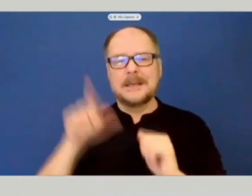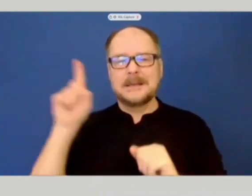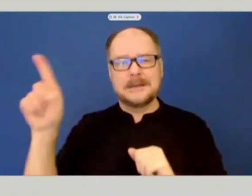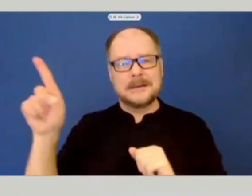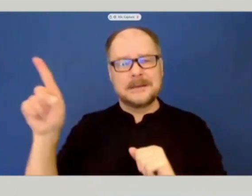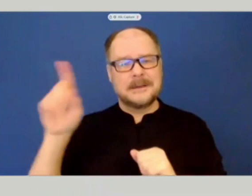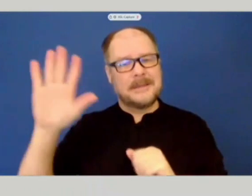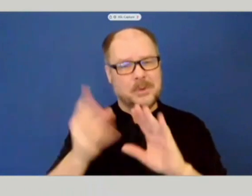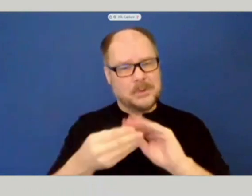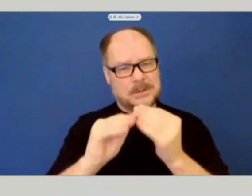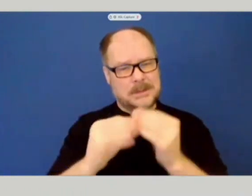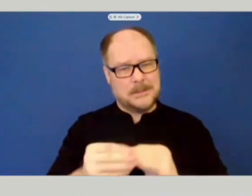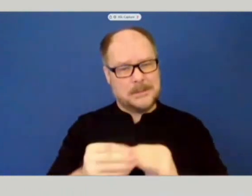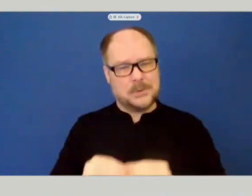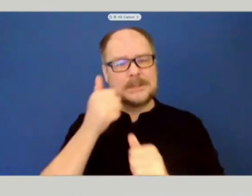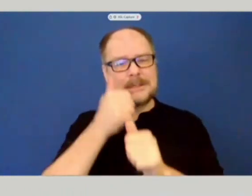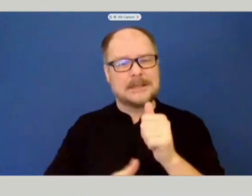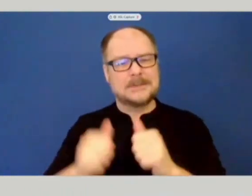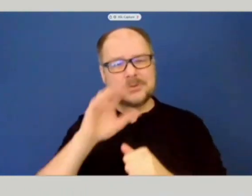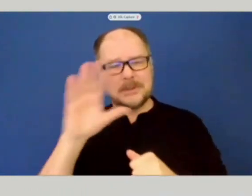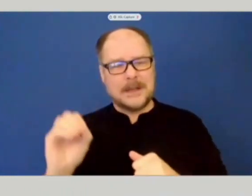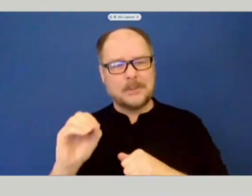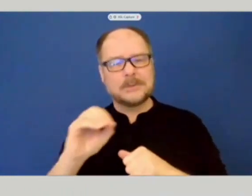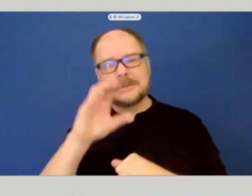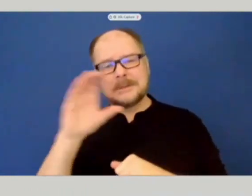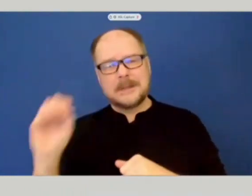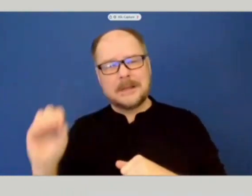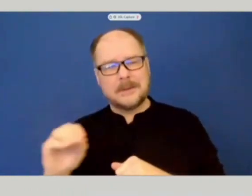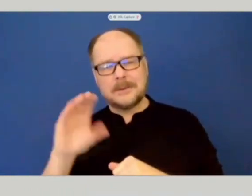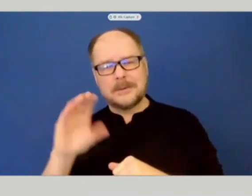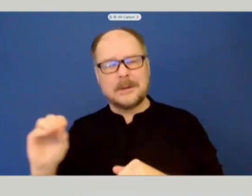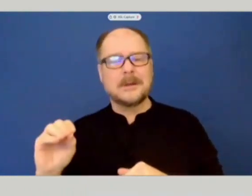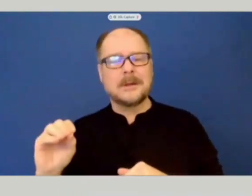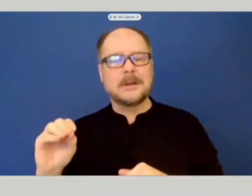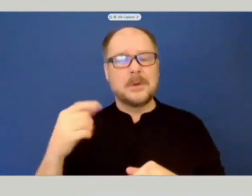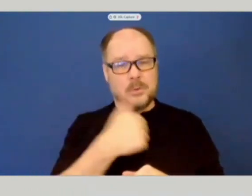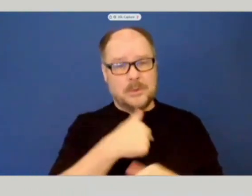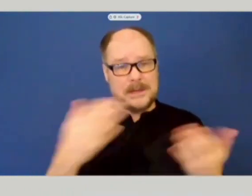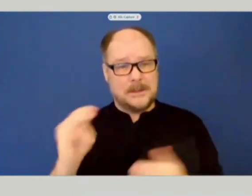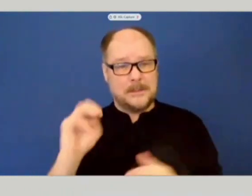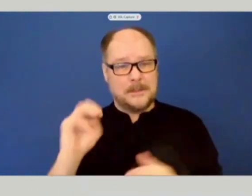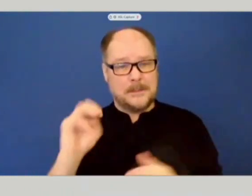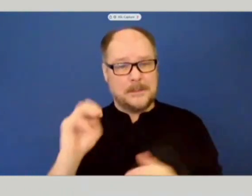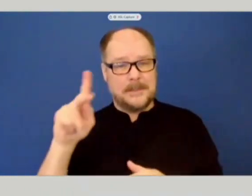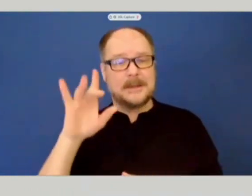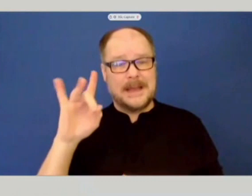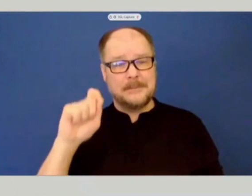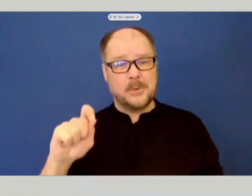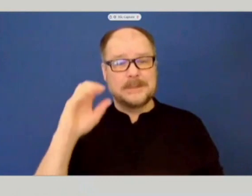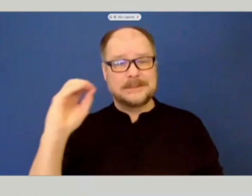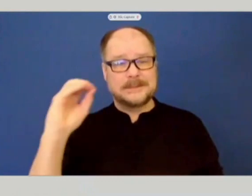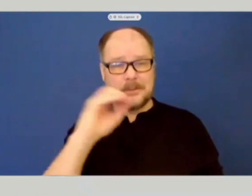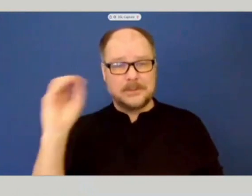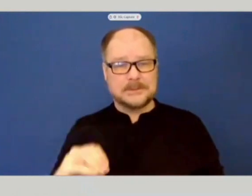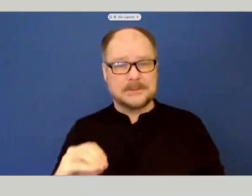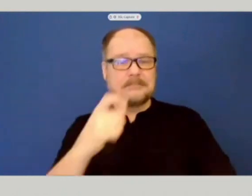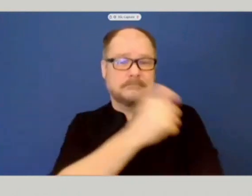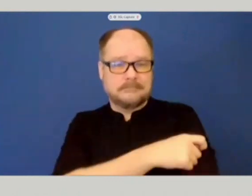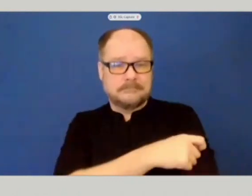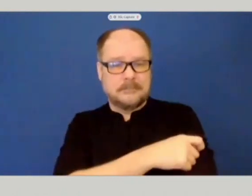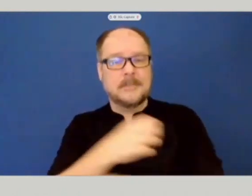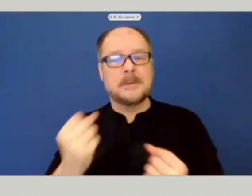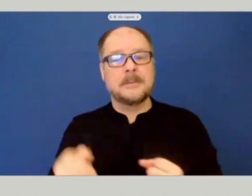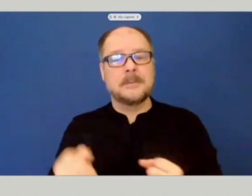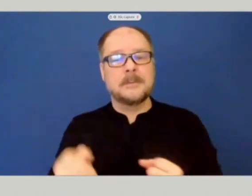by county, Mecklenburg County, we've given 8.08% of our population their first doses. Most counties are